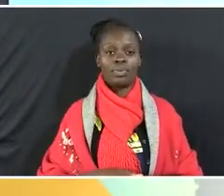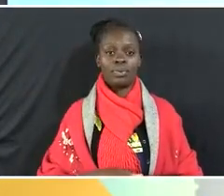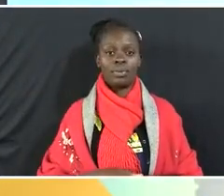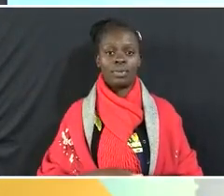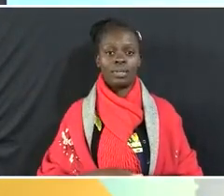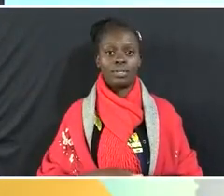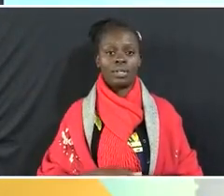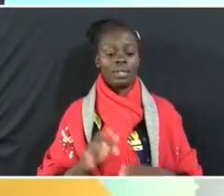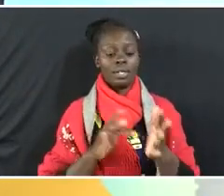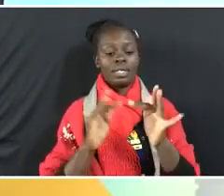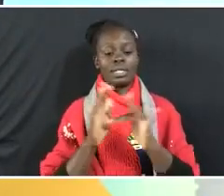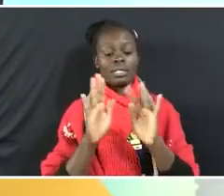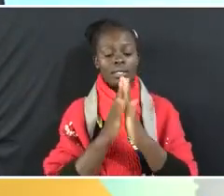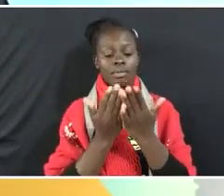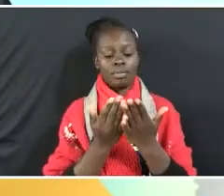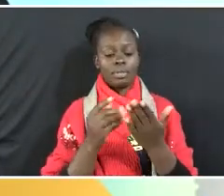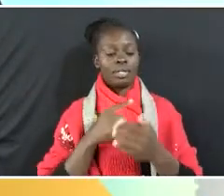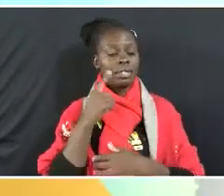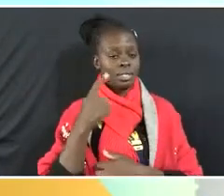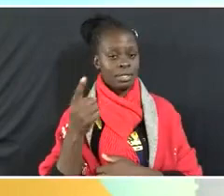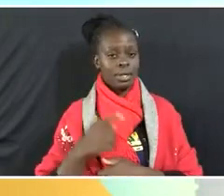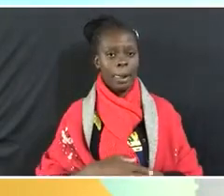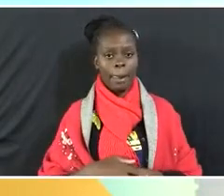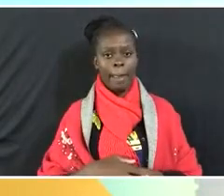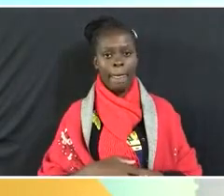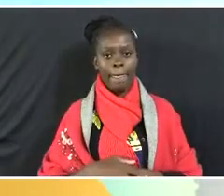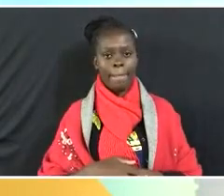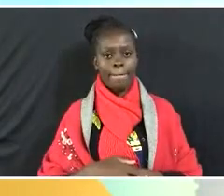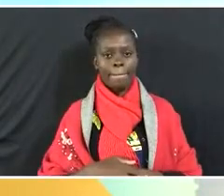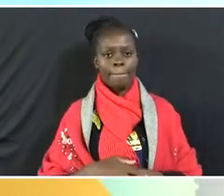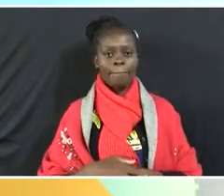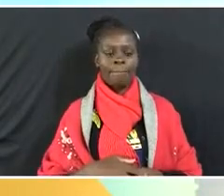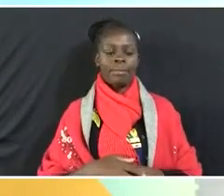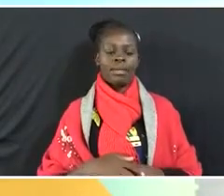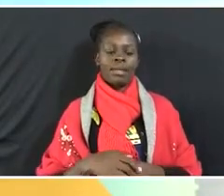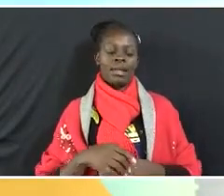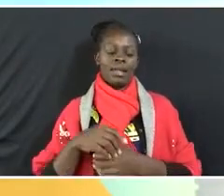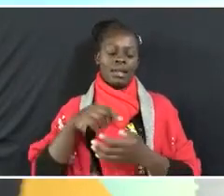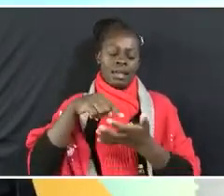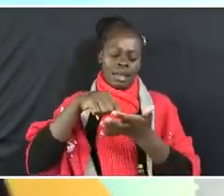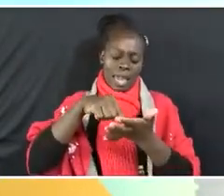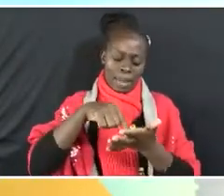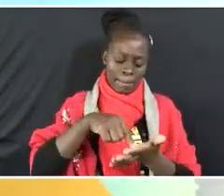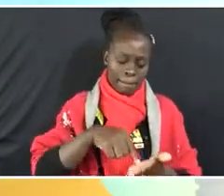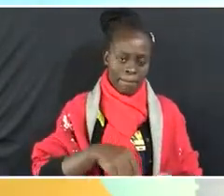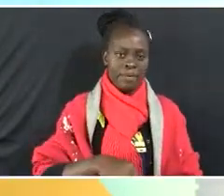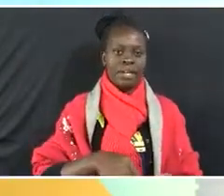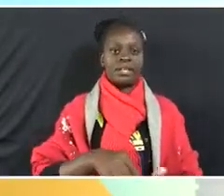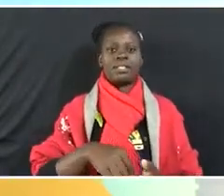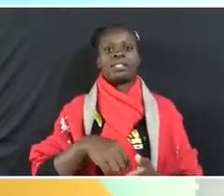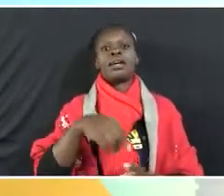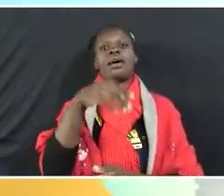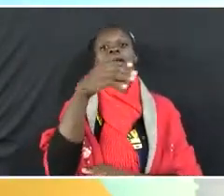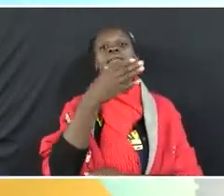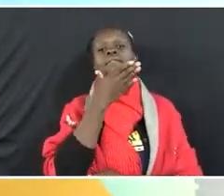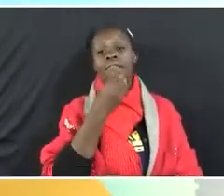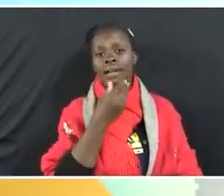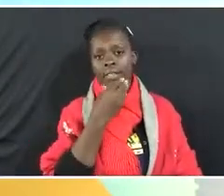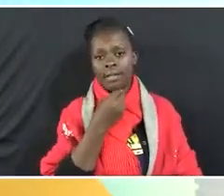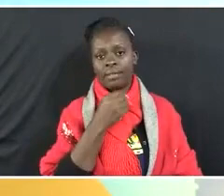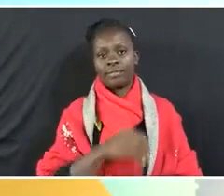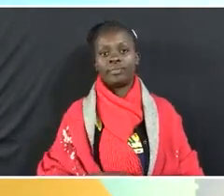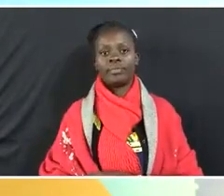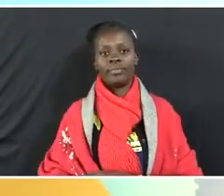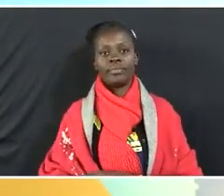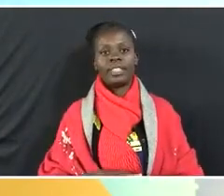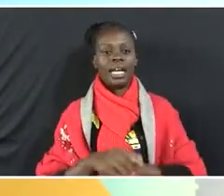The Bible says, he pressed the father and the father said, okay, go. And let me tell you, when